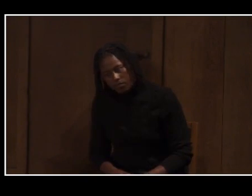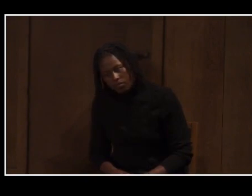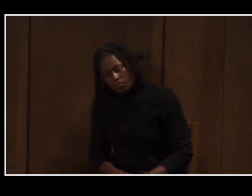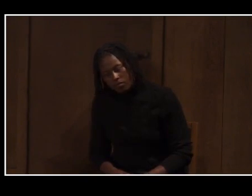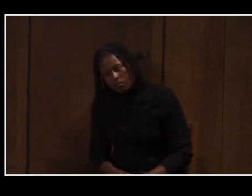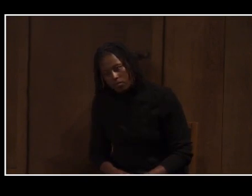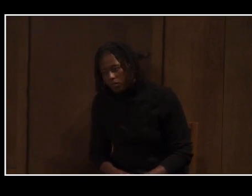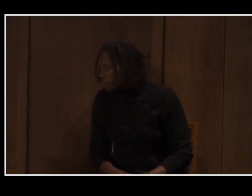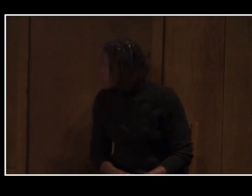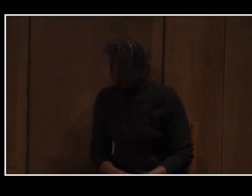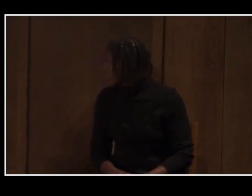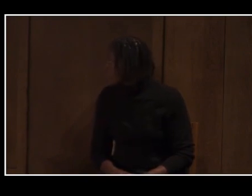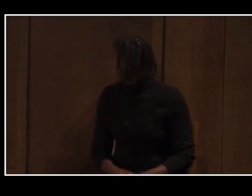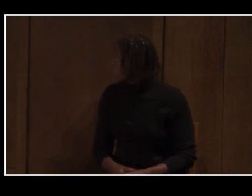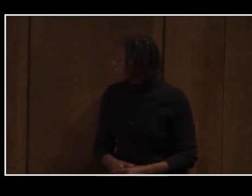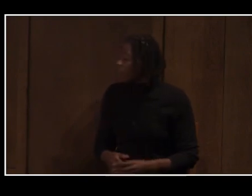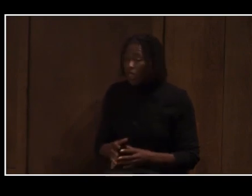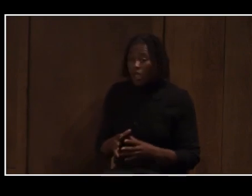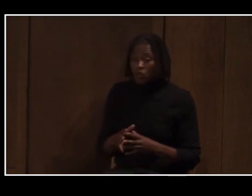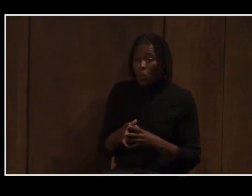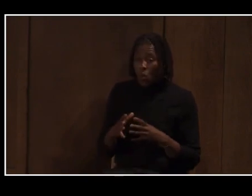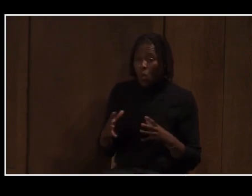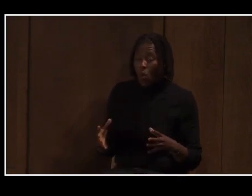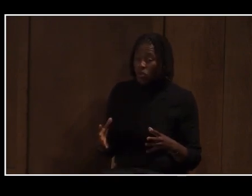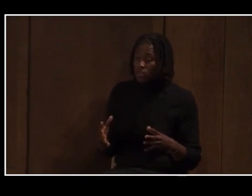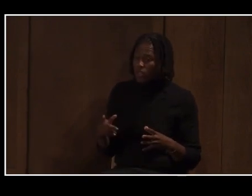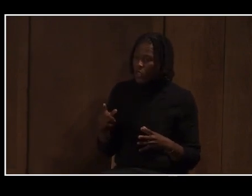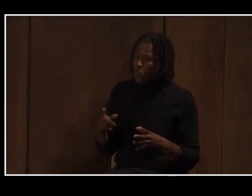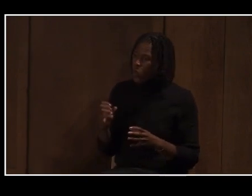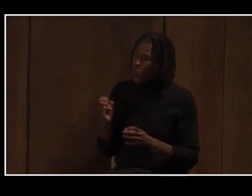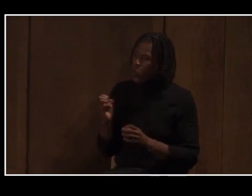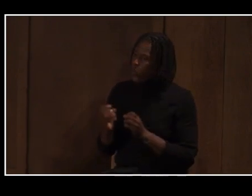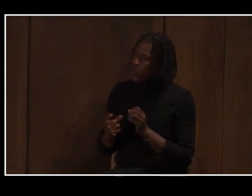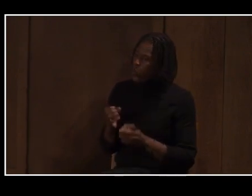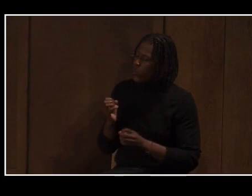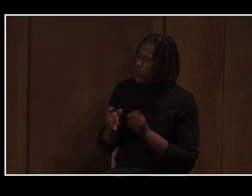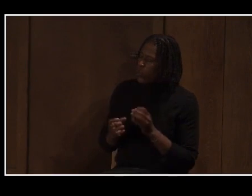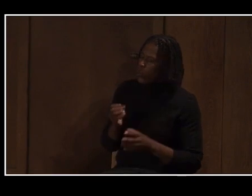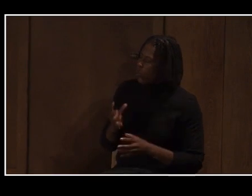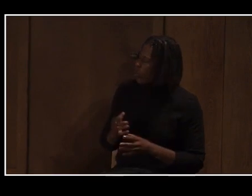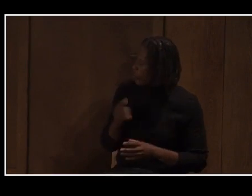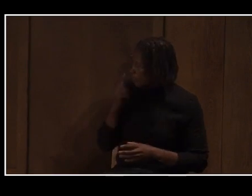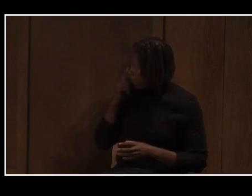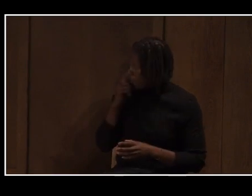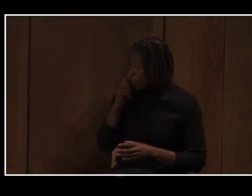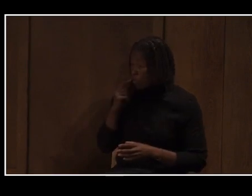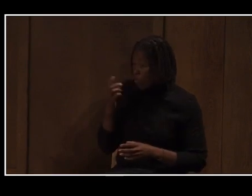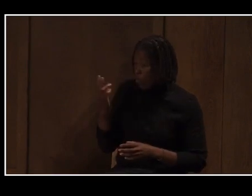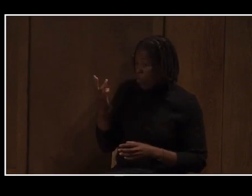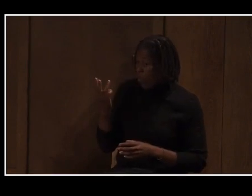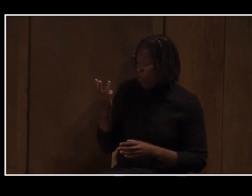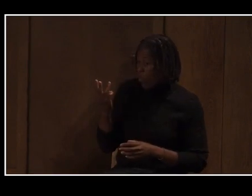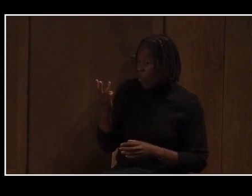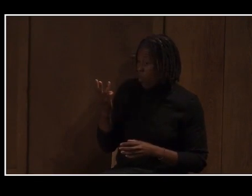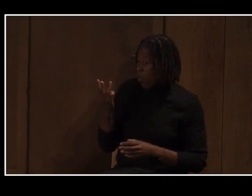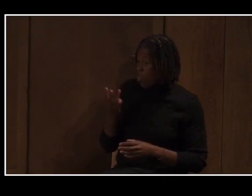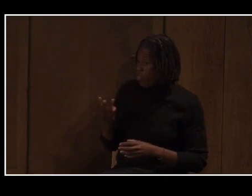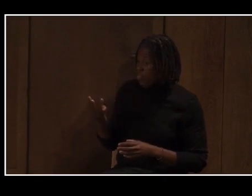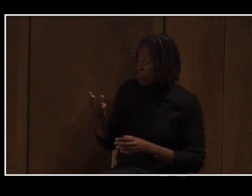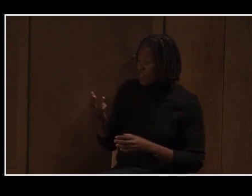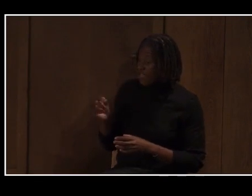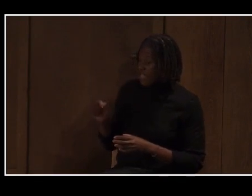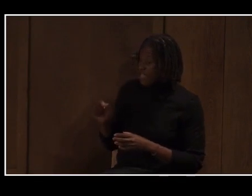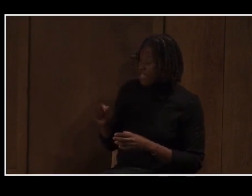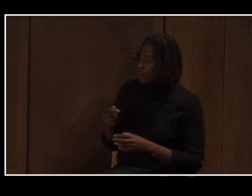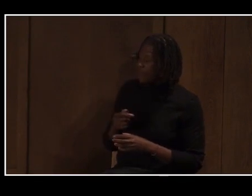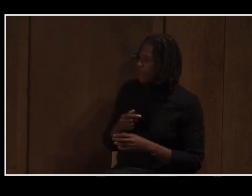There's lots in there. And I have to say that all three speakers, what I've really enjoyed, and I hope you've